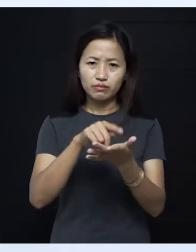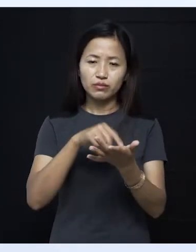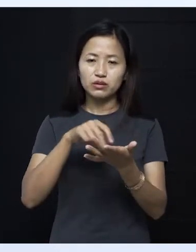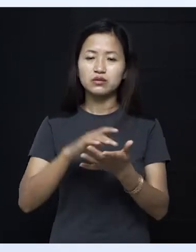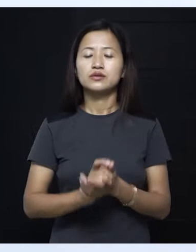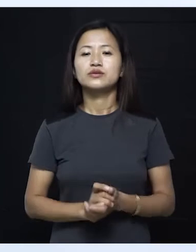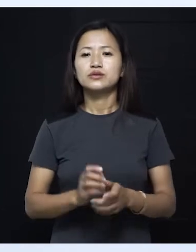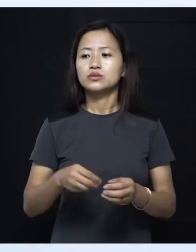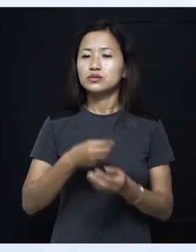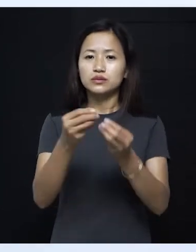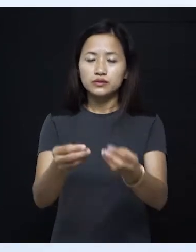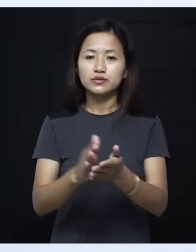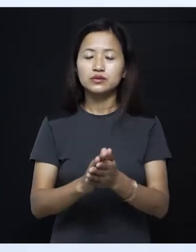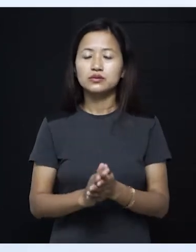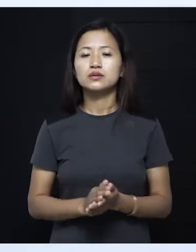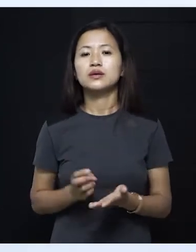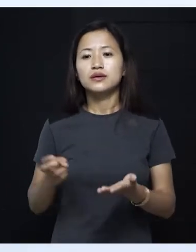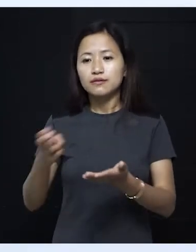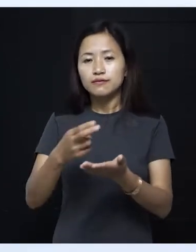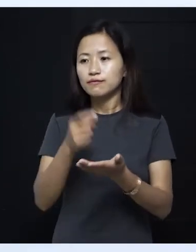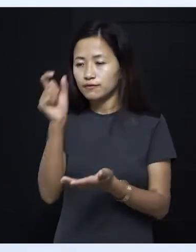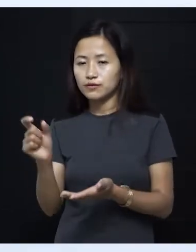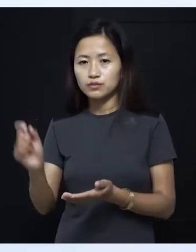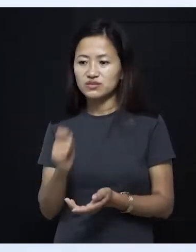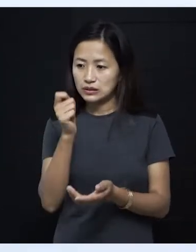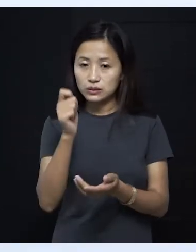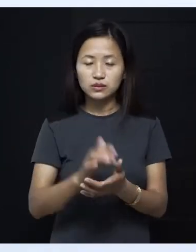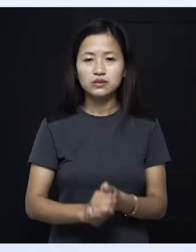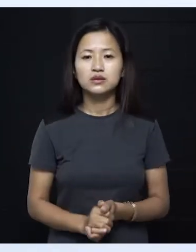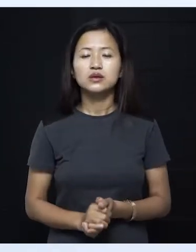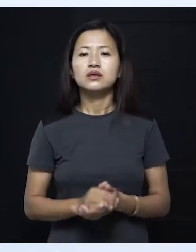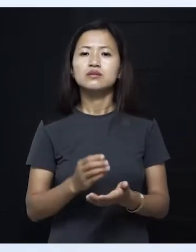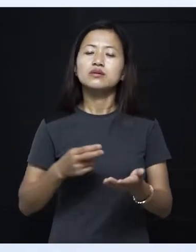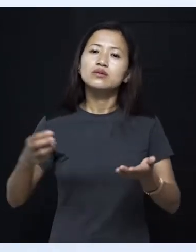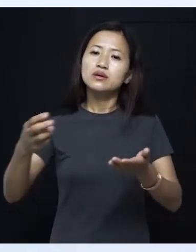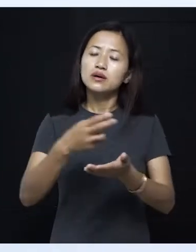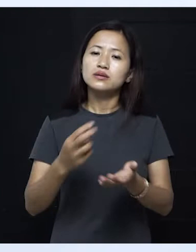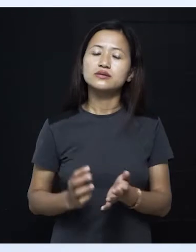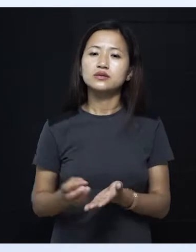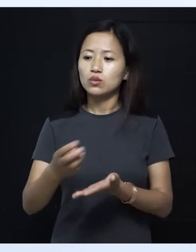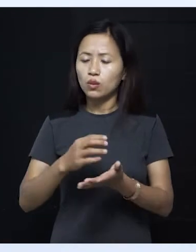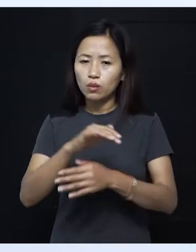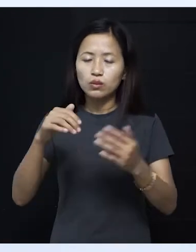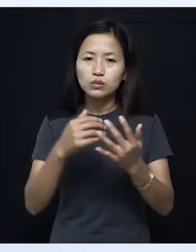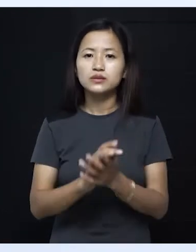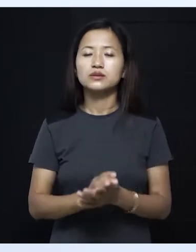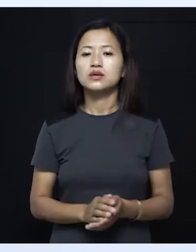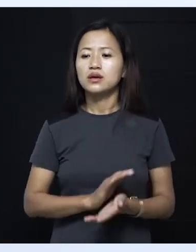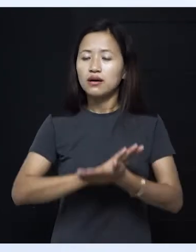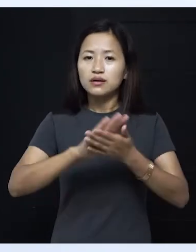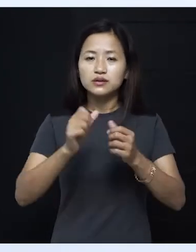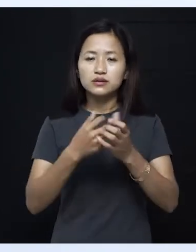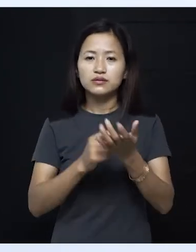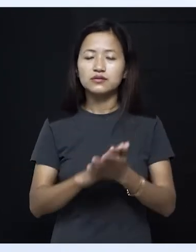field to the farmers. The farmers, they will cultivate that field, but during harvest, during harvest time, after